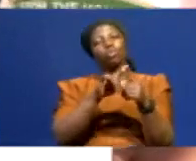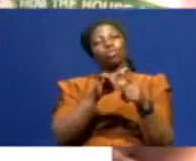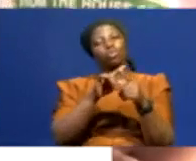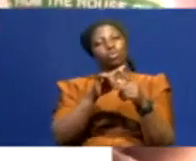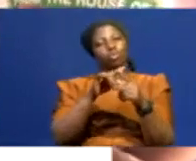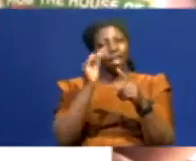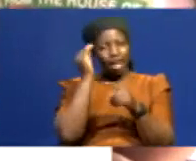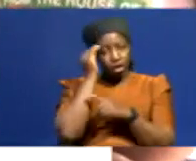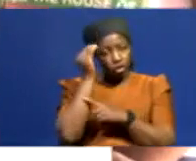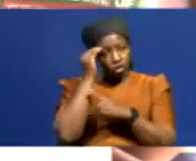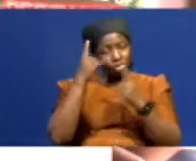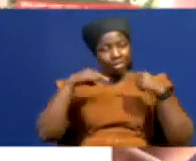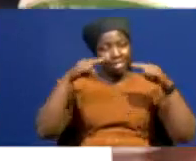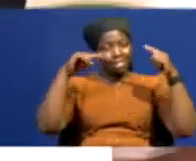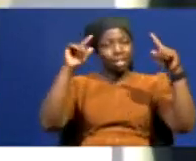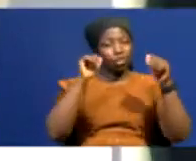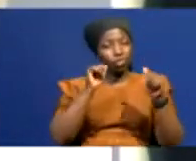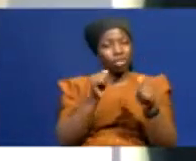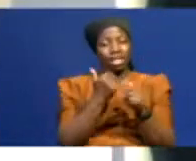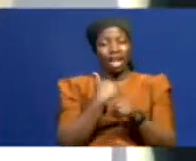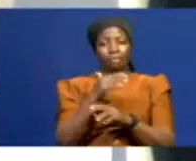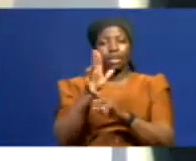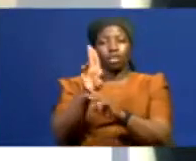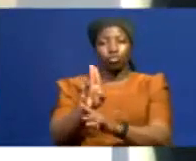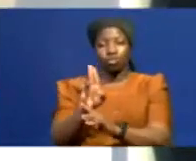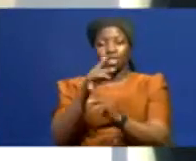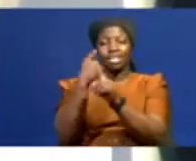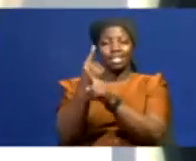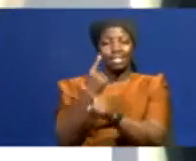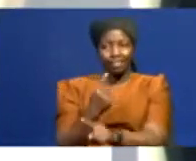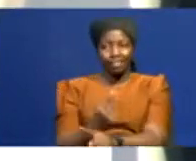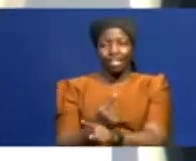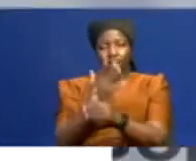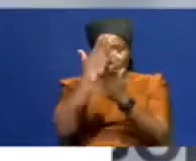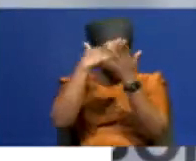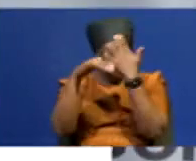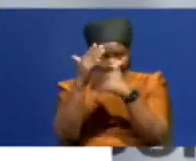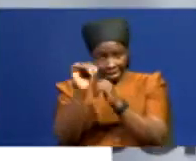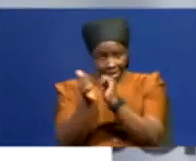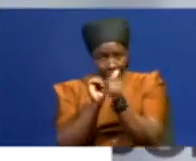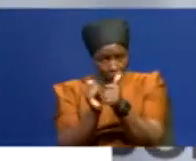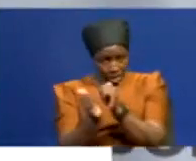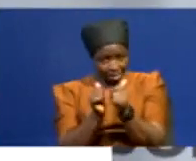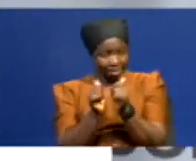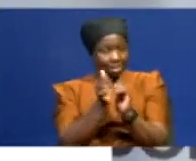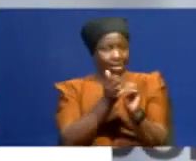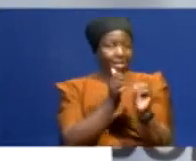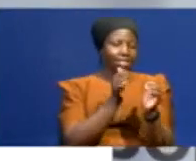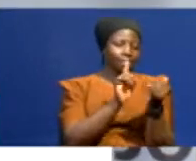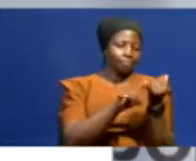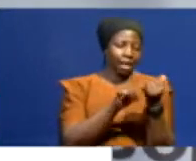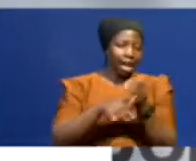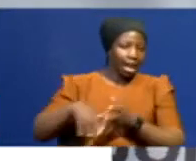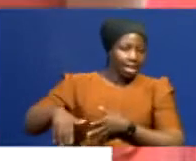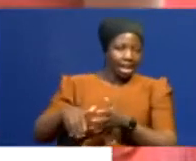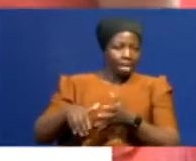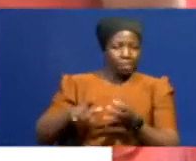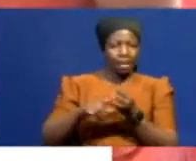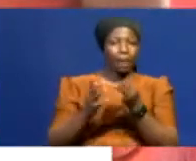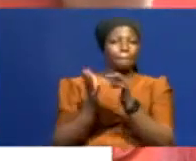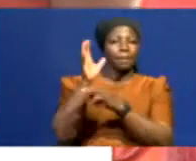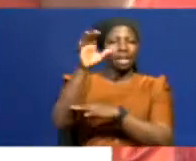been dominant in many universities' sports disciplines, among them rugby, basketball, woodball,